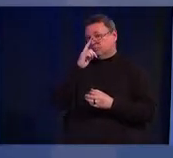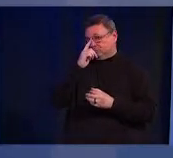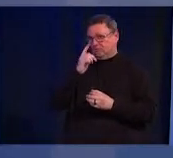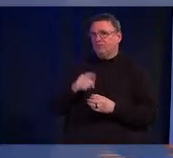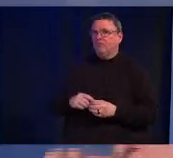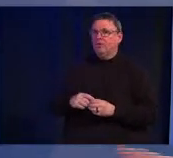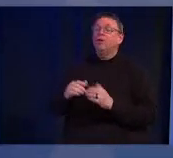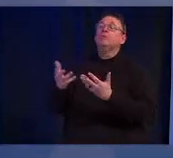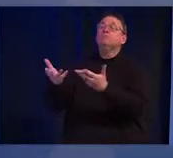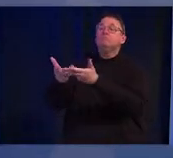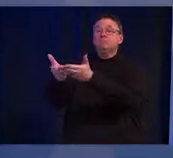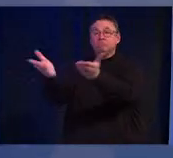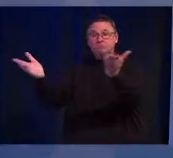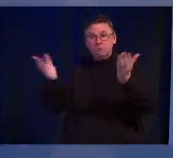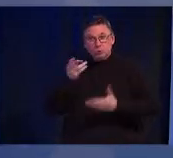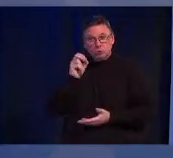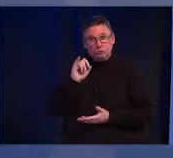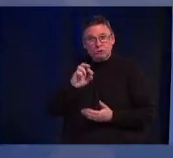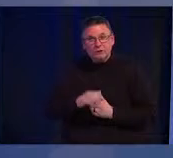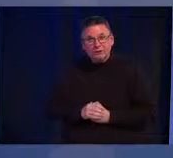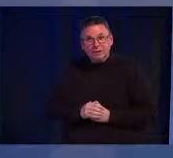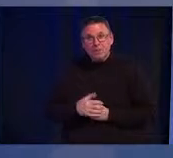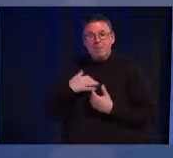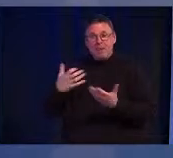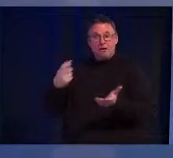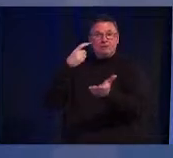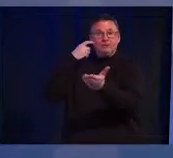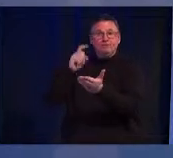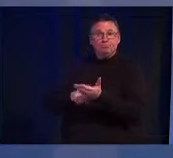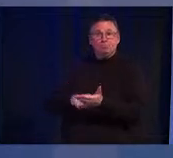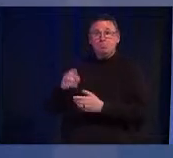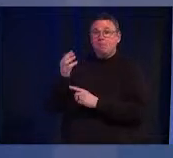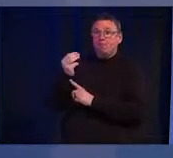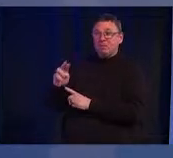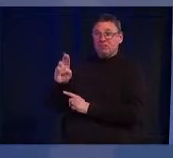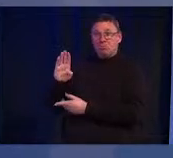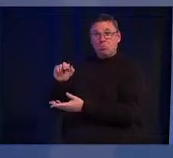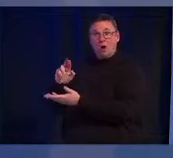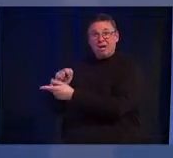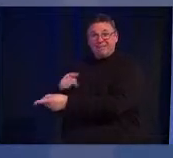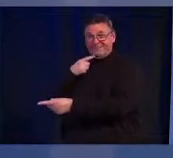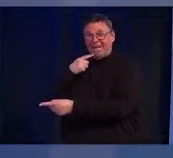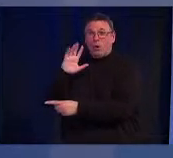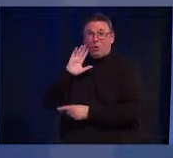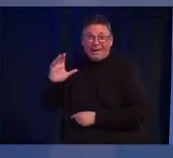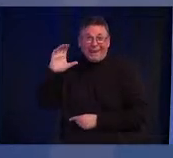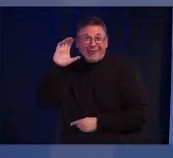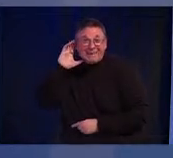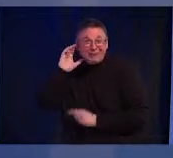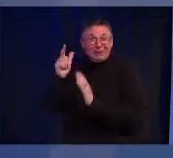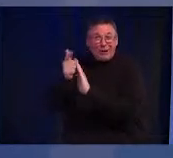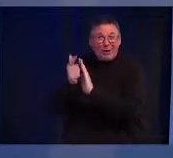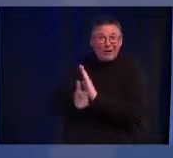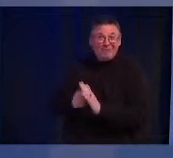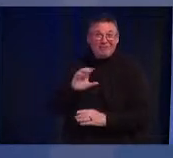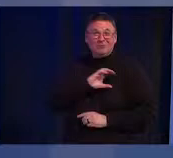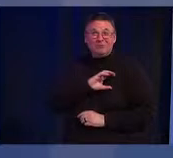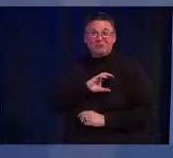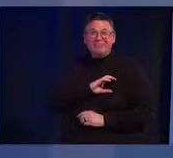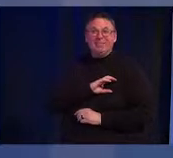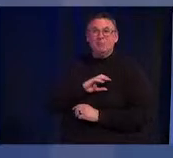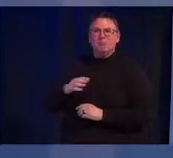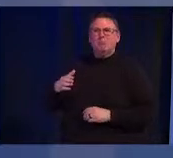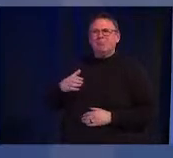that obviously here Mr. Braun says he'll listen to law enforcement. Now, my grandfather was a police